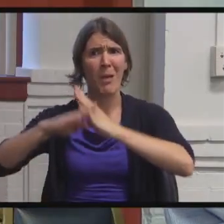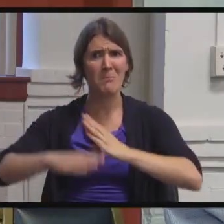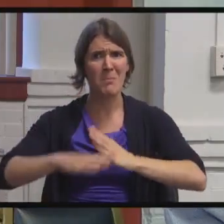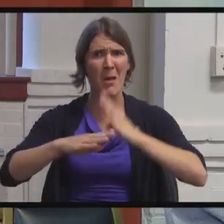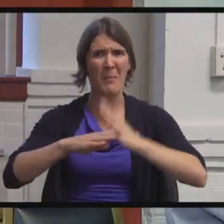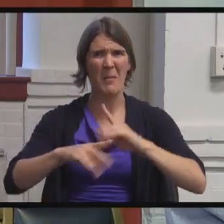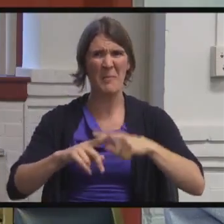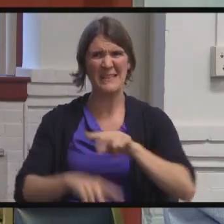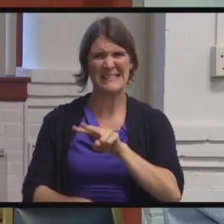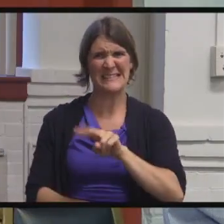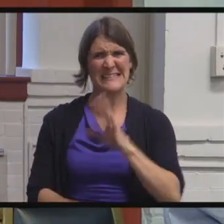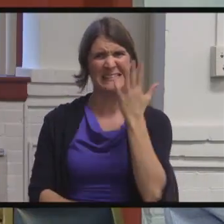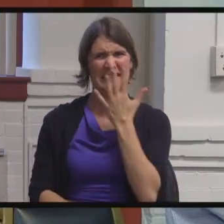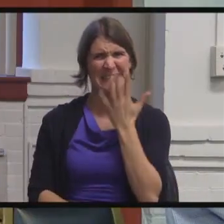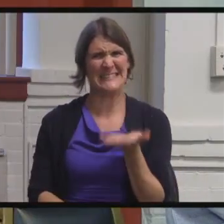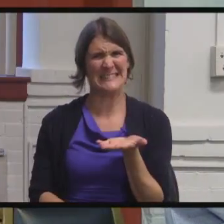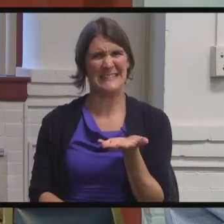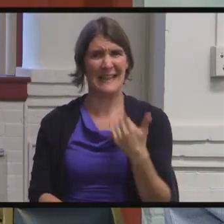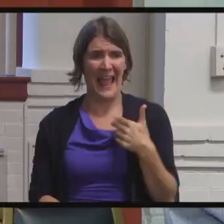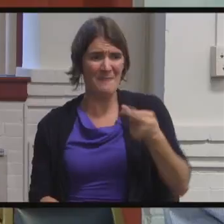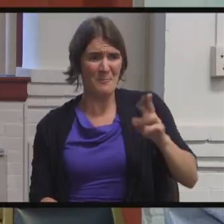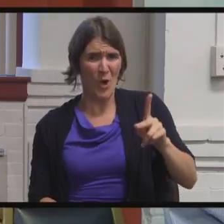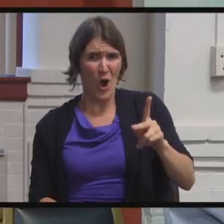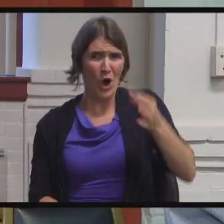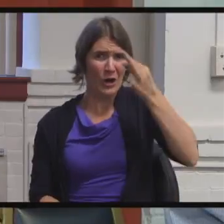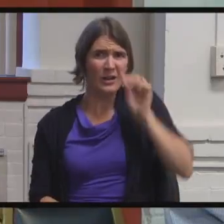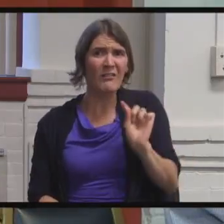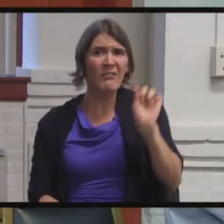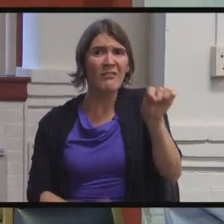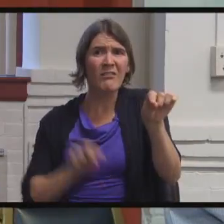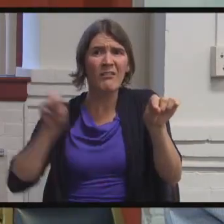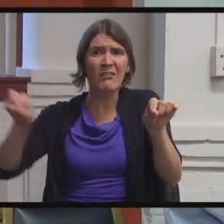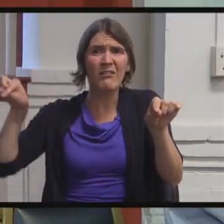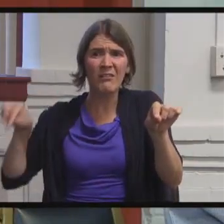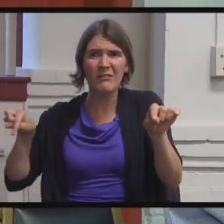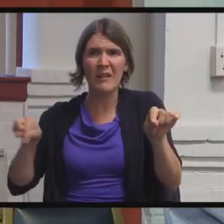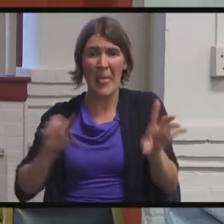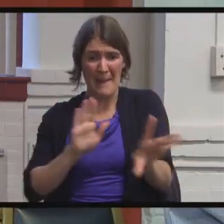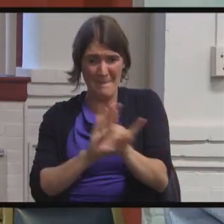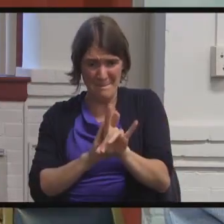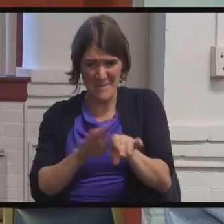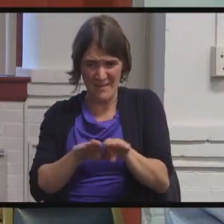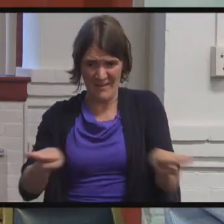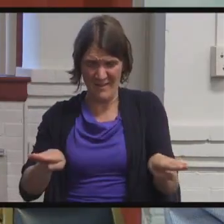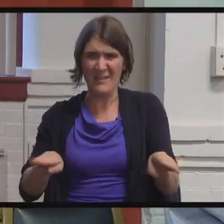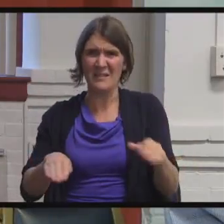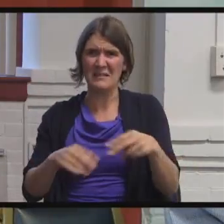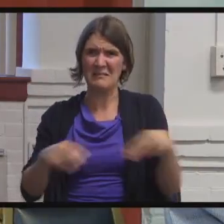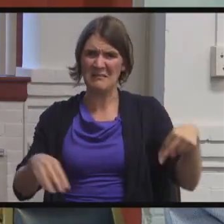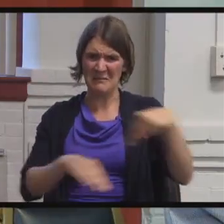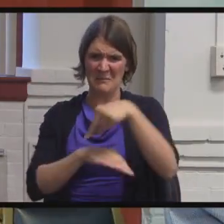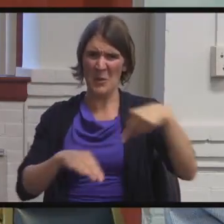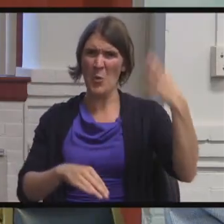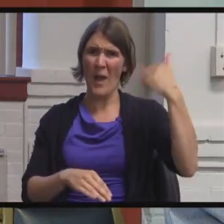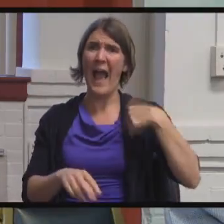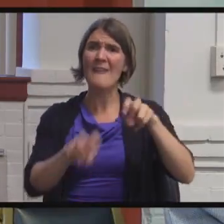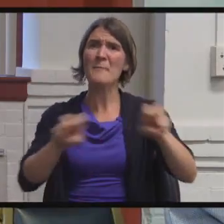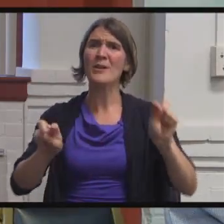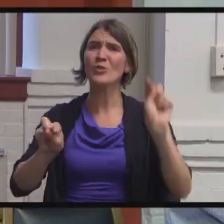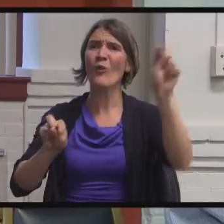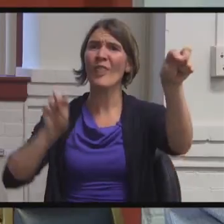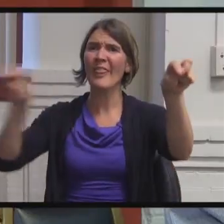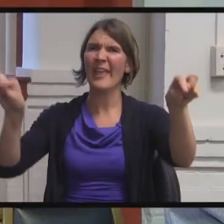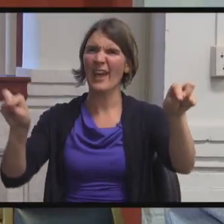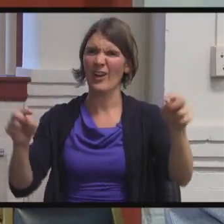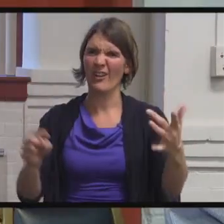three parks within a half mile. We have Plaza Park, Pliny Park, and the Common with adequate benches and seating